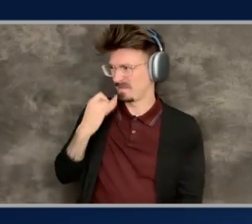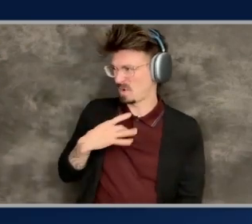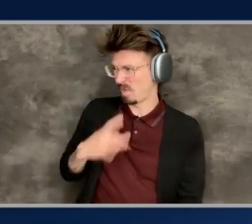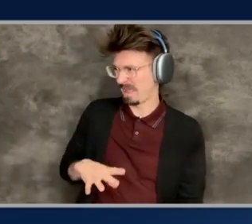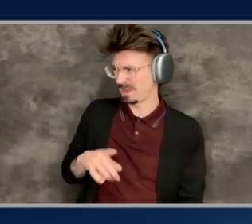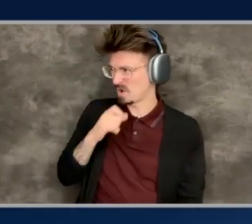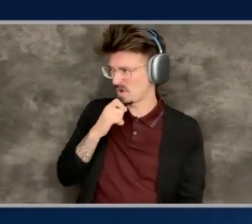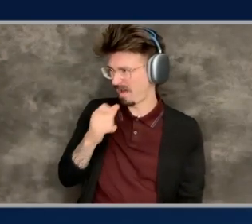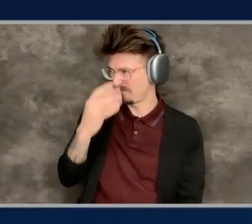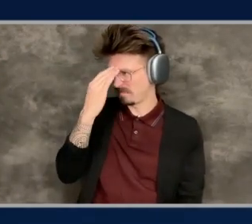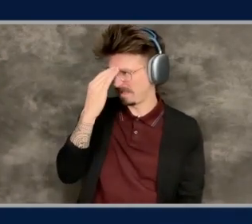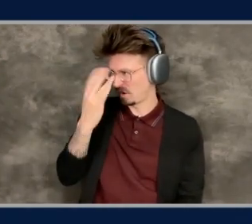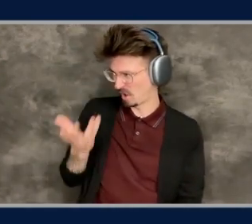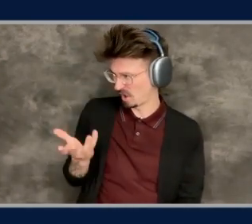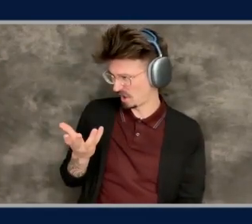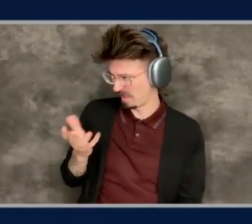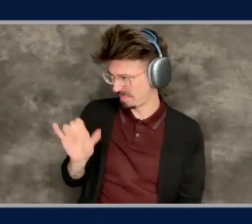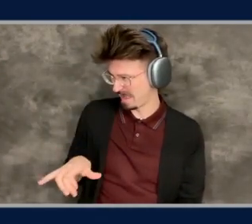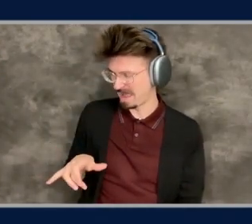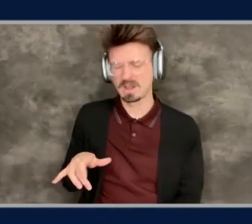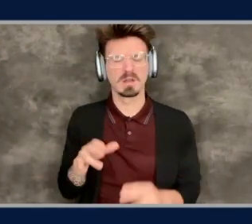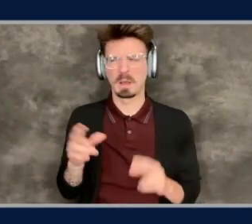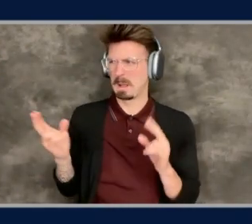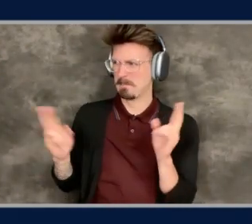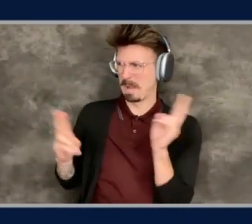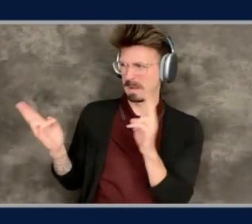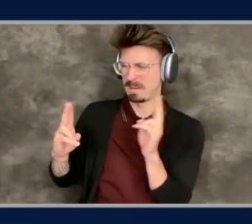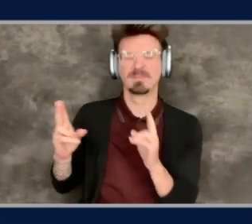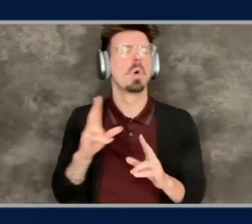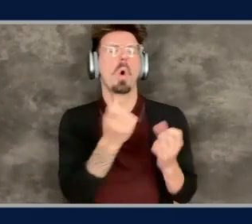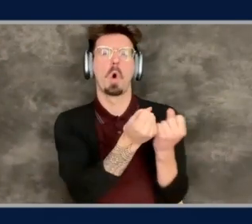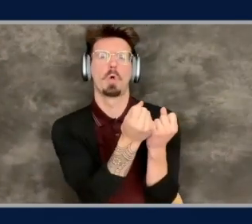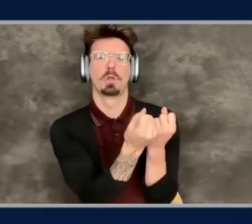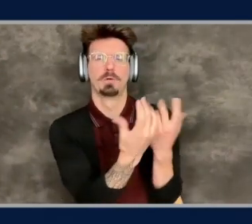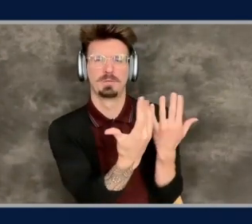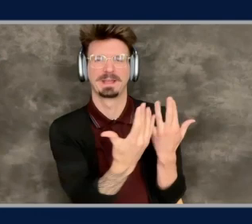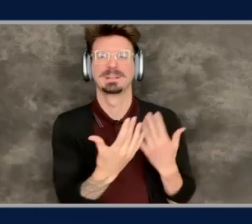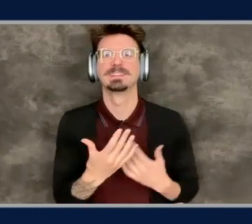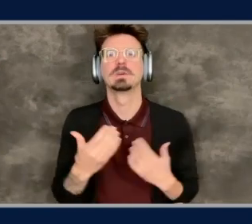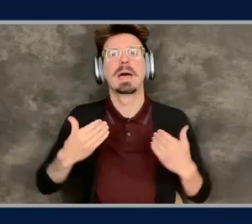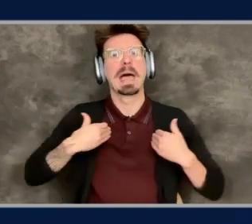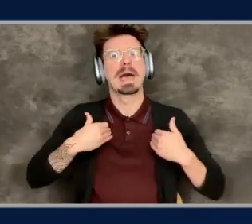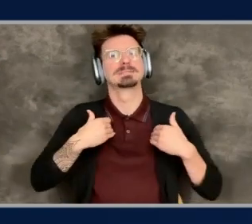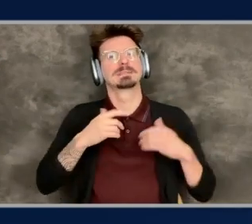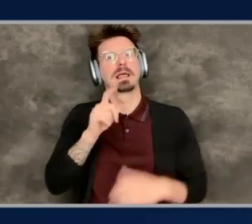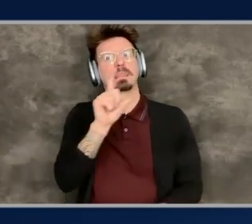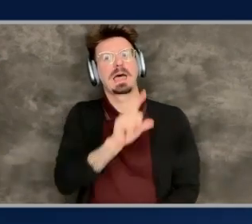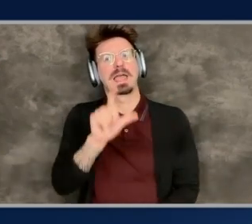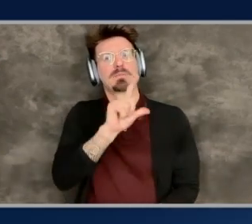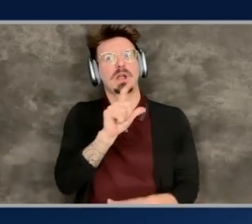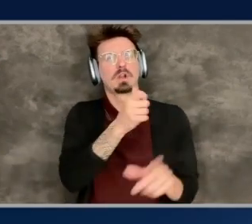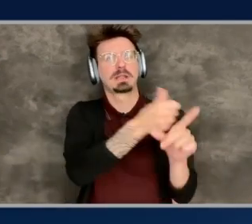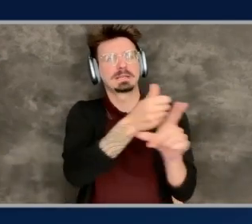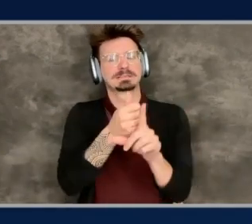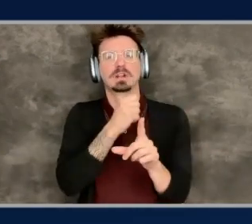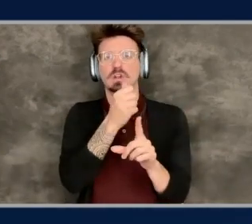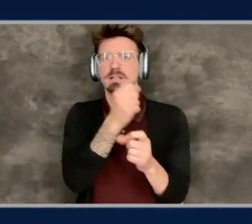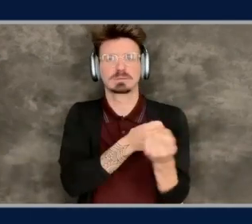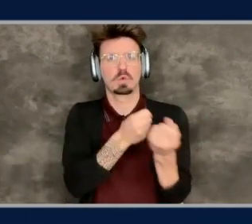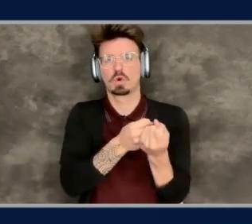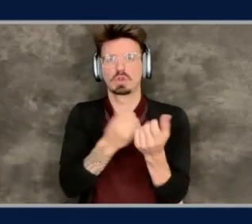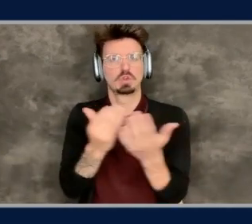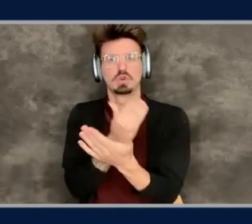it's glorious. So hold on. Framework, it has libraries that are not supported in the new version, right? So you can't